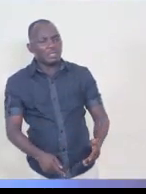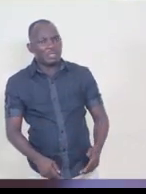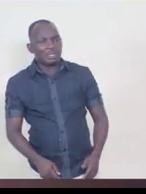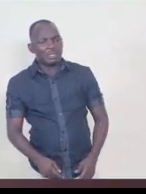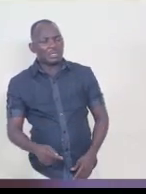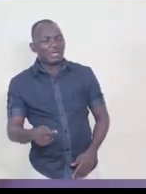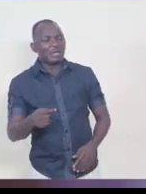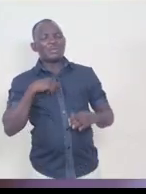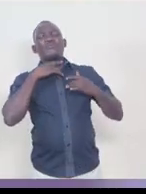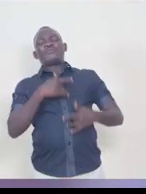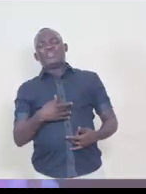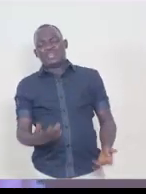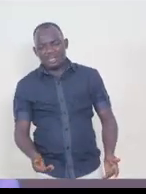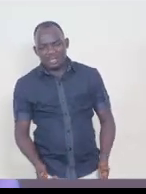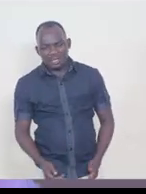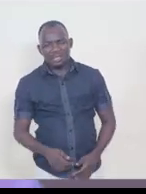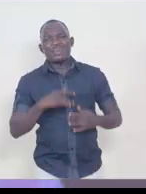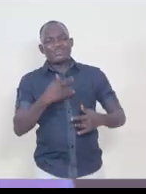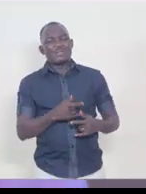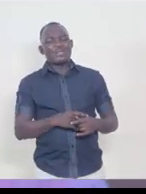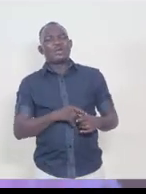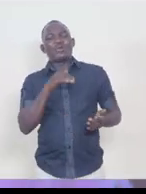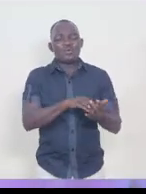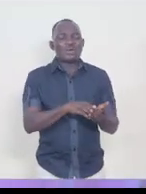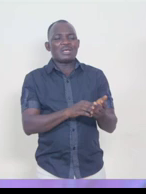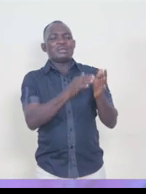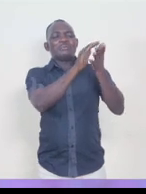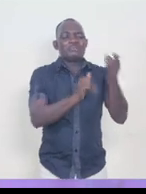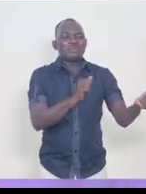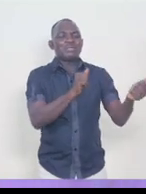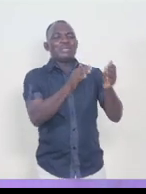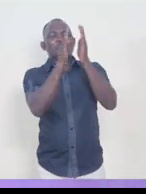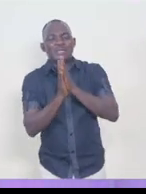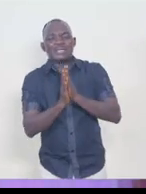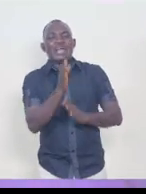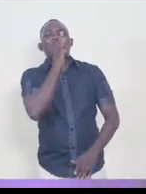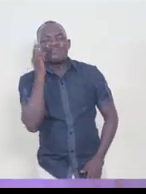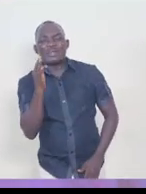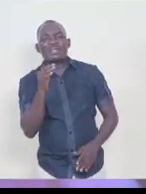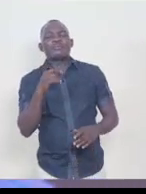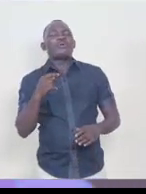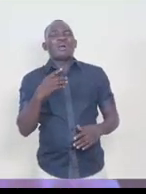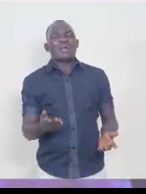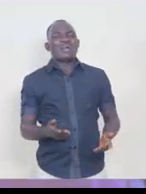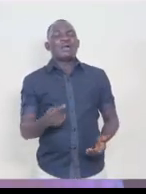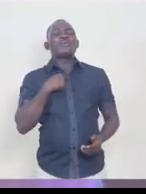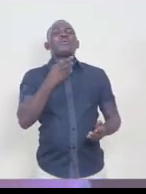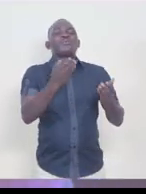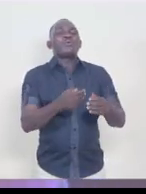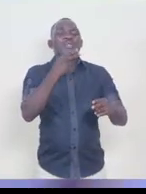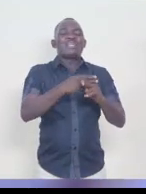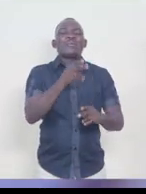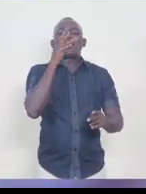I am done with that. Believing, praying, fasting. All I want is to be called a mother.